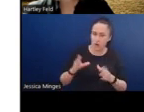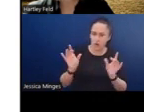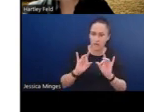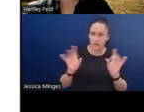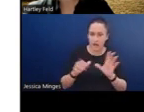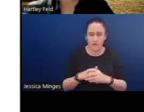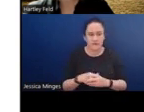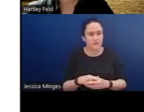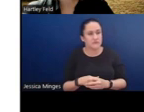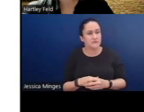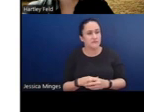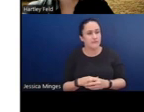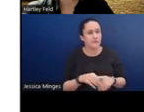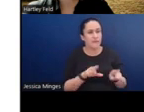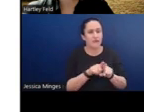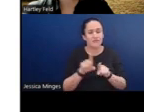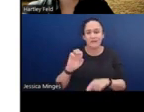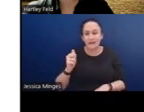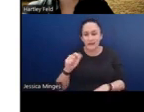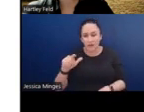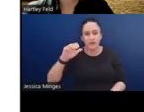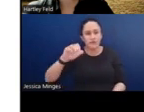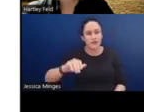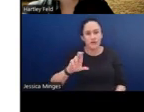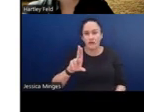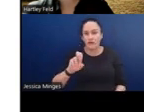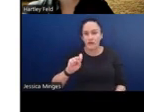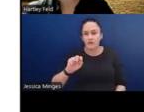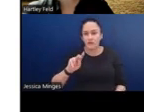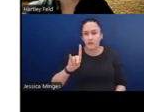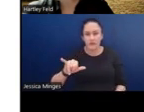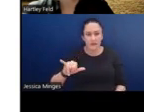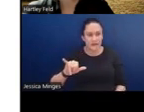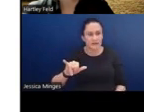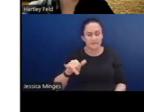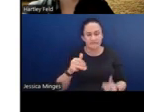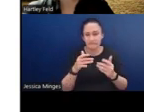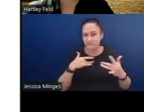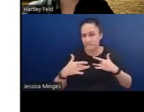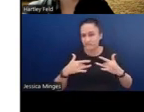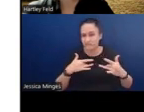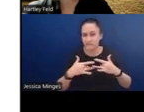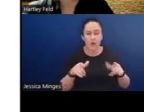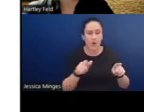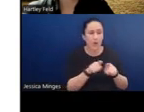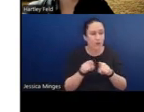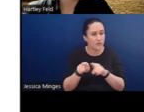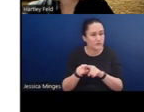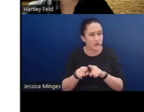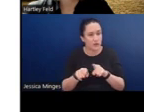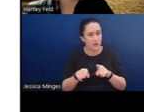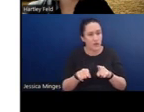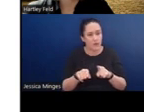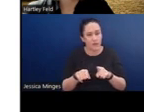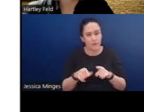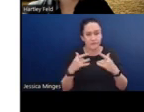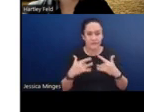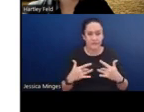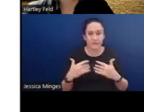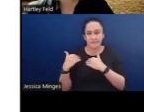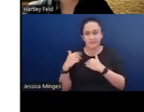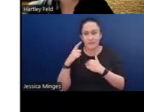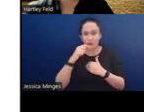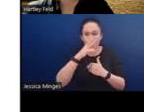then the legal and child custody concerns do certainly fall to women. And so these are